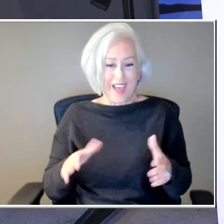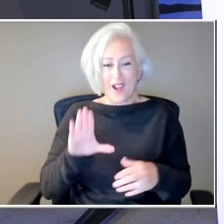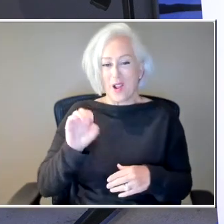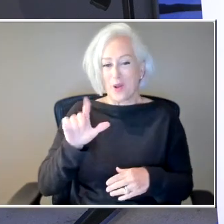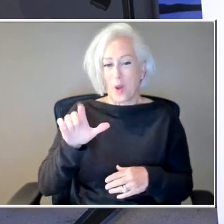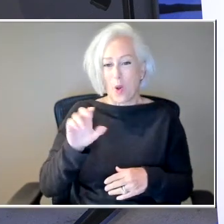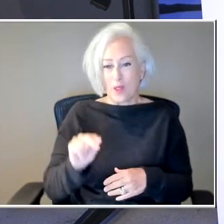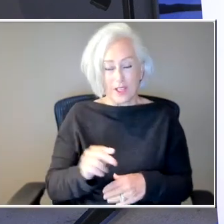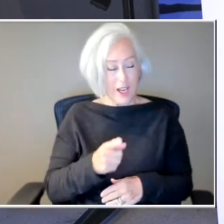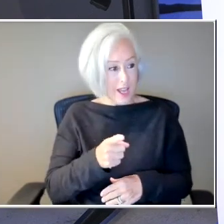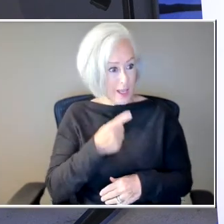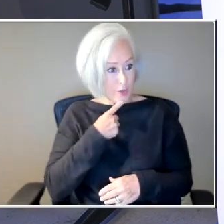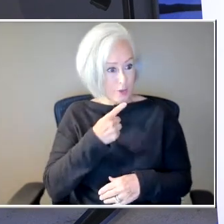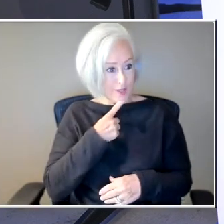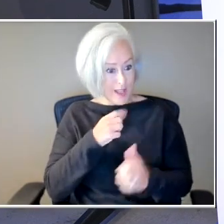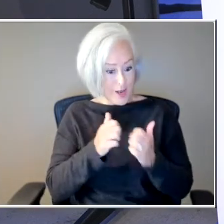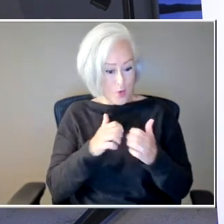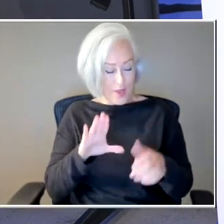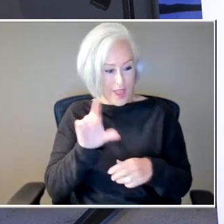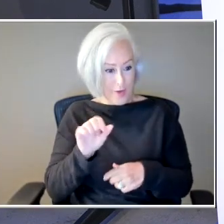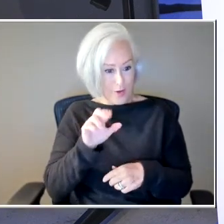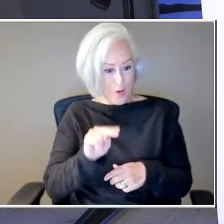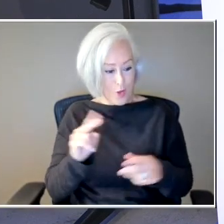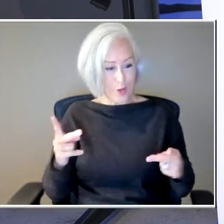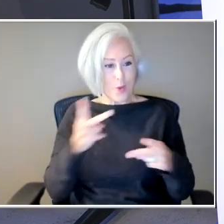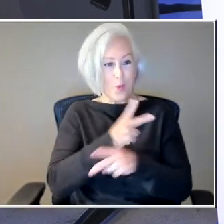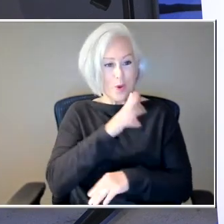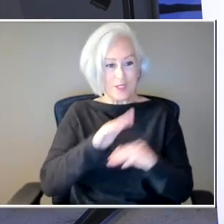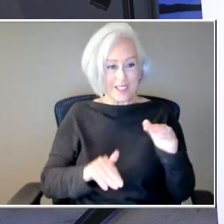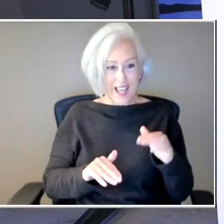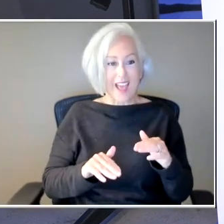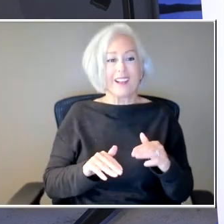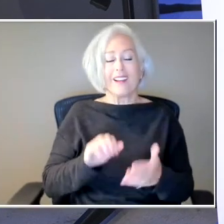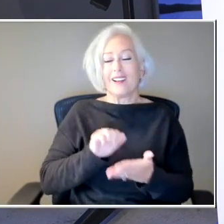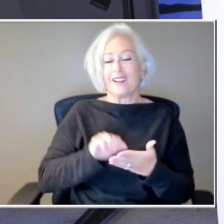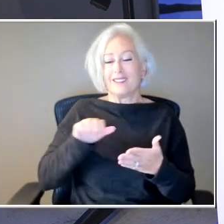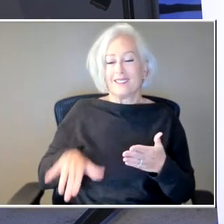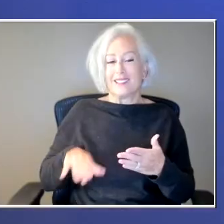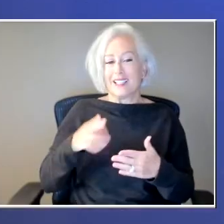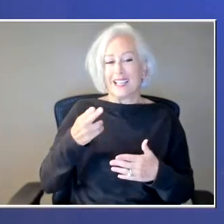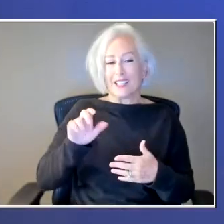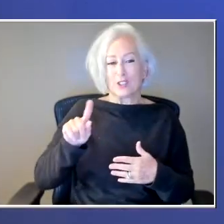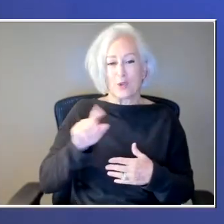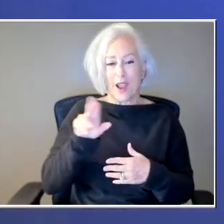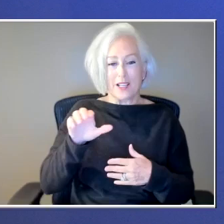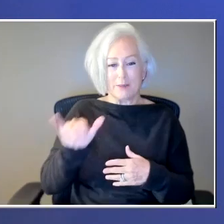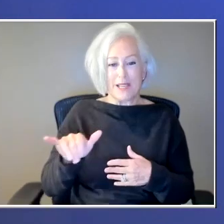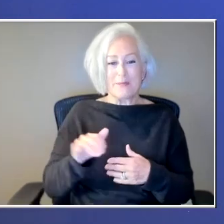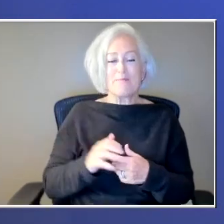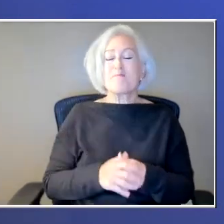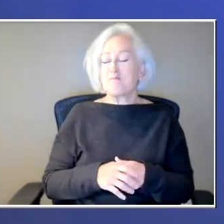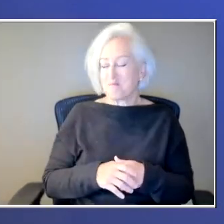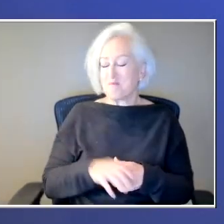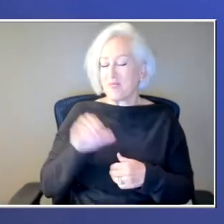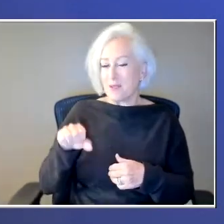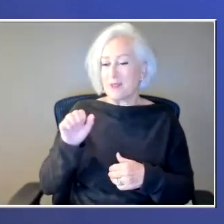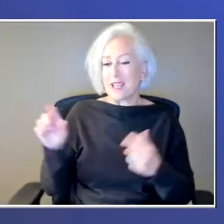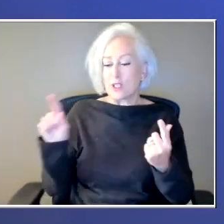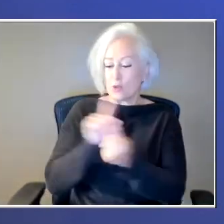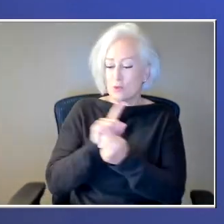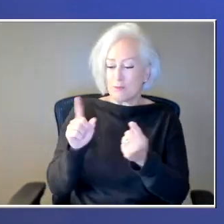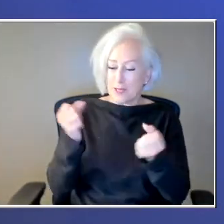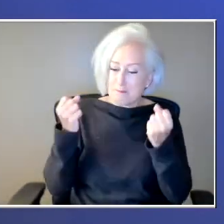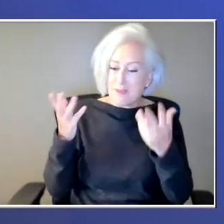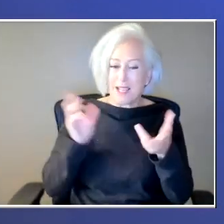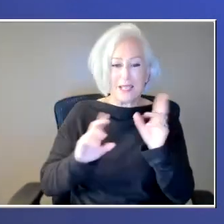having a colon was way worse than the idea of having a hysterectomy. Yes, and I guess just because you meet so many people that have had